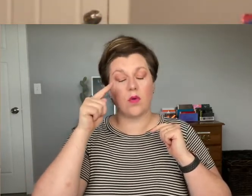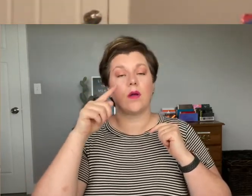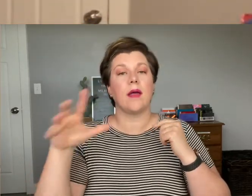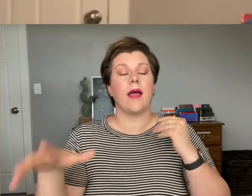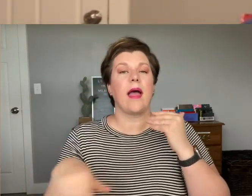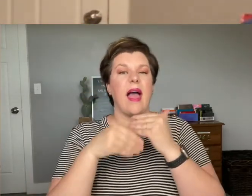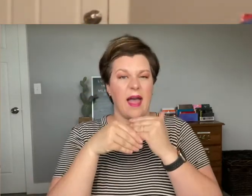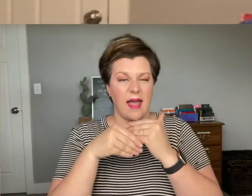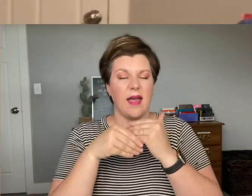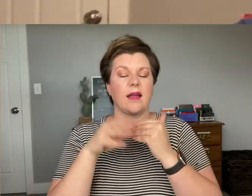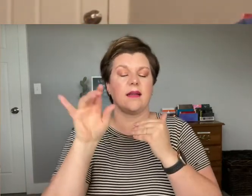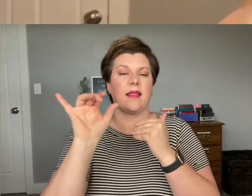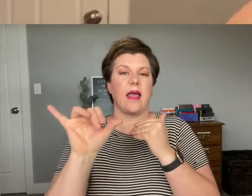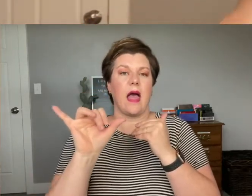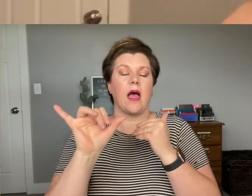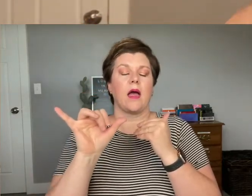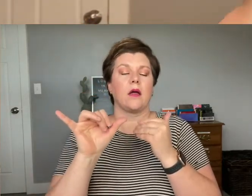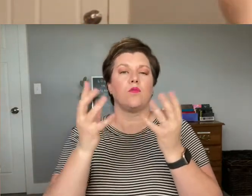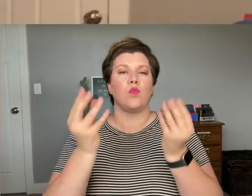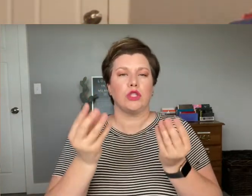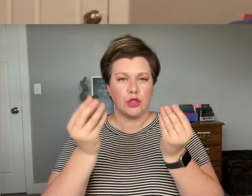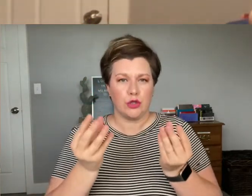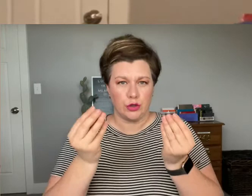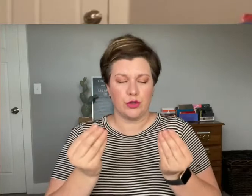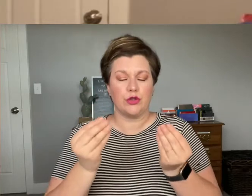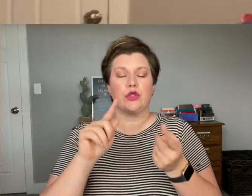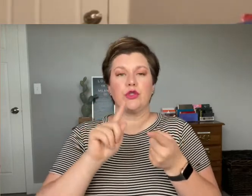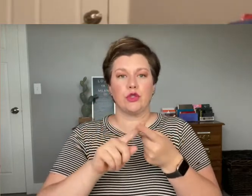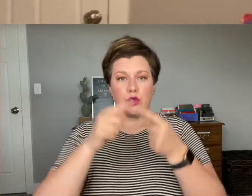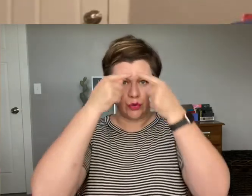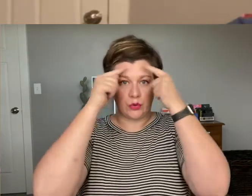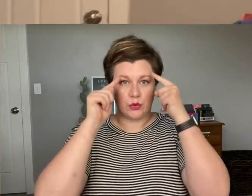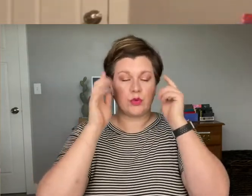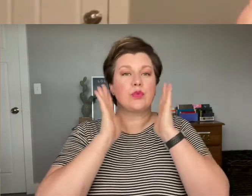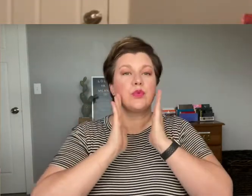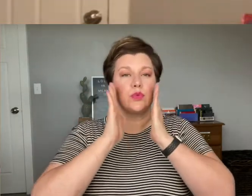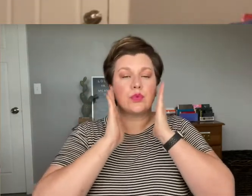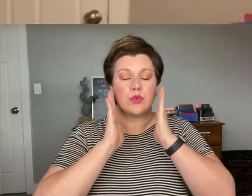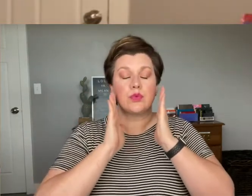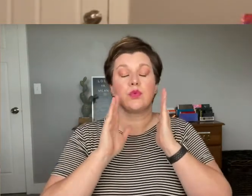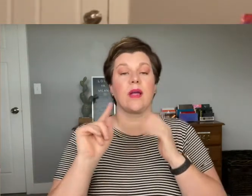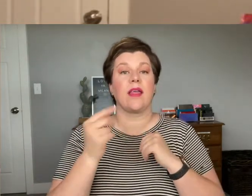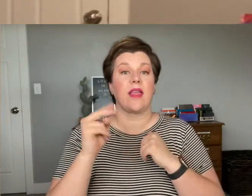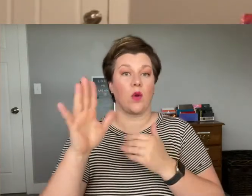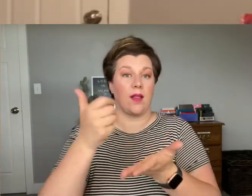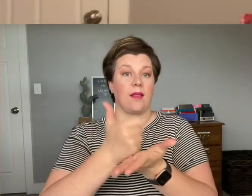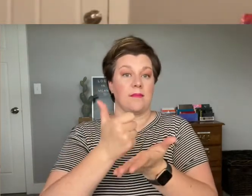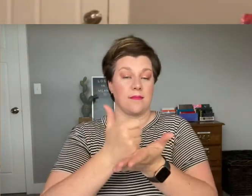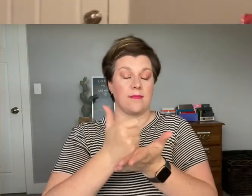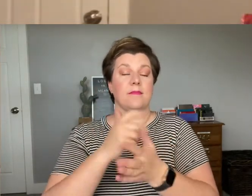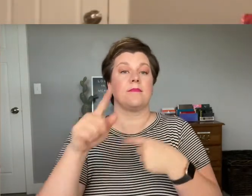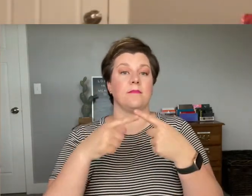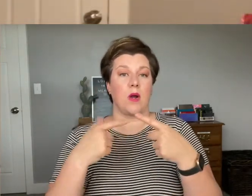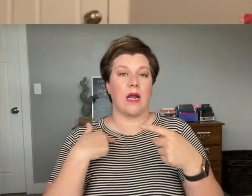forehead to give me some nice moisture for when